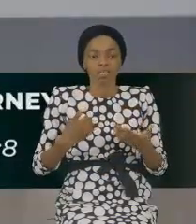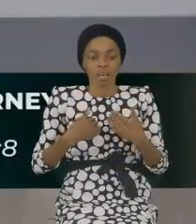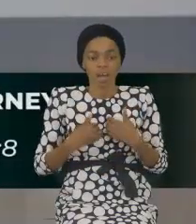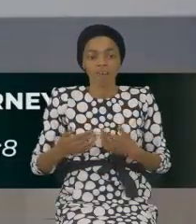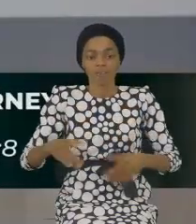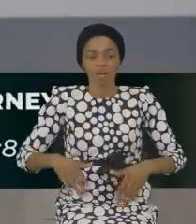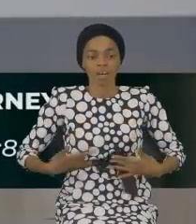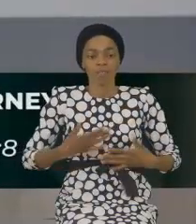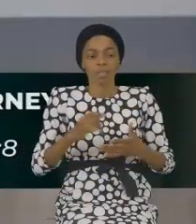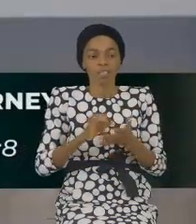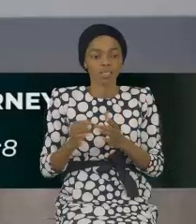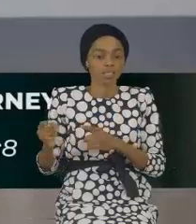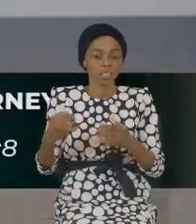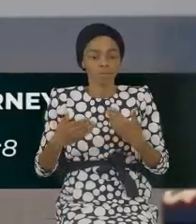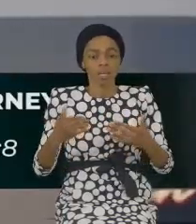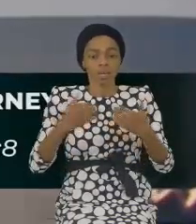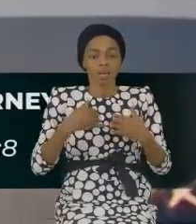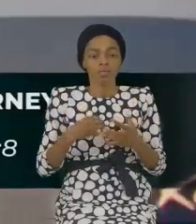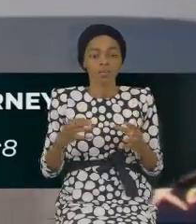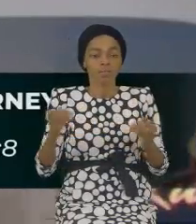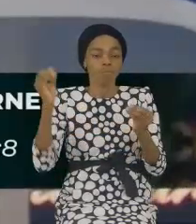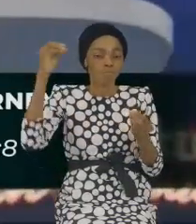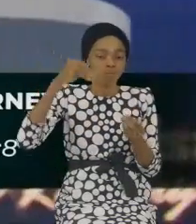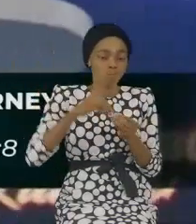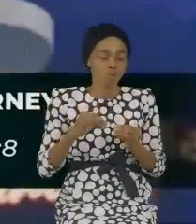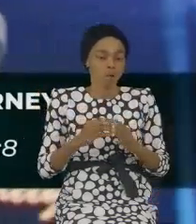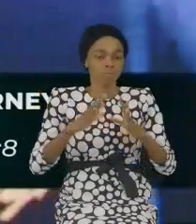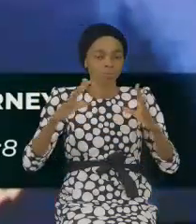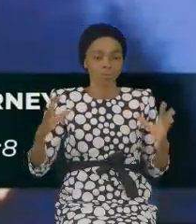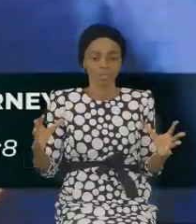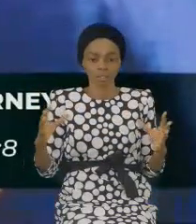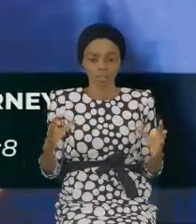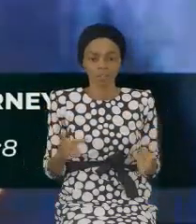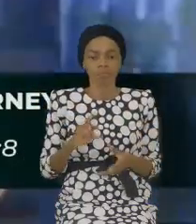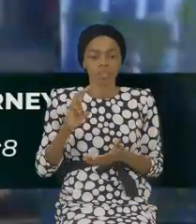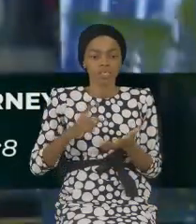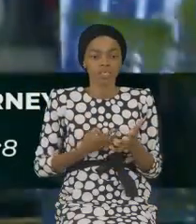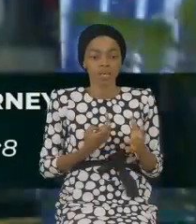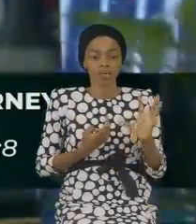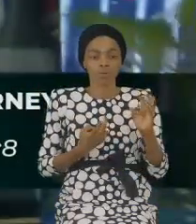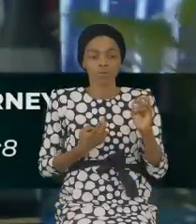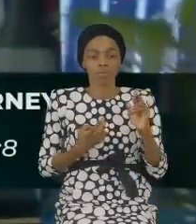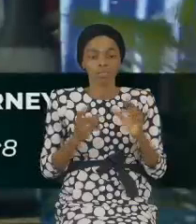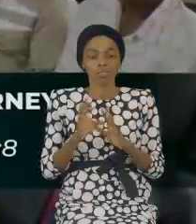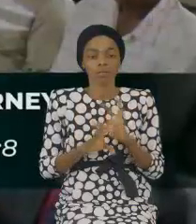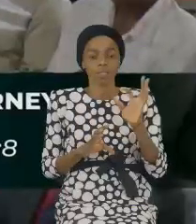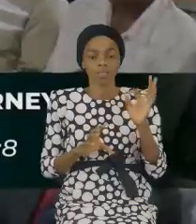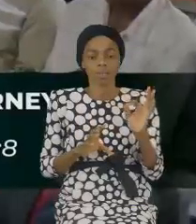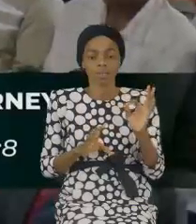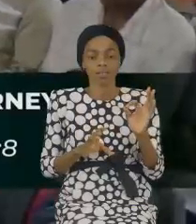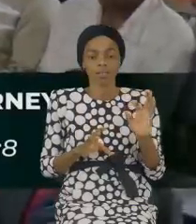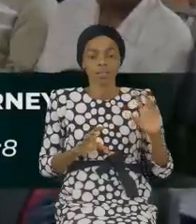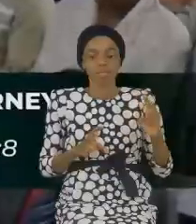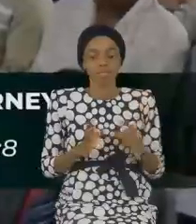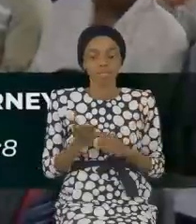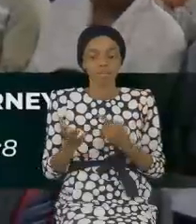might have it more abundantly. Second Corinthians, I'm reading from chapter 9 and verse